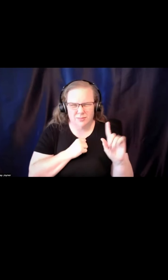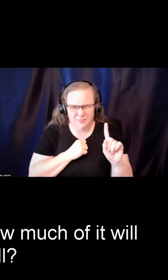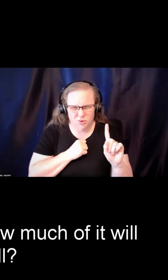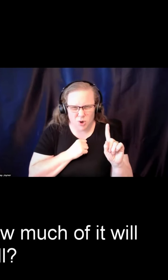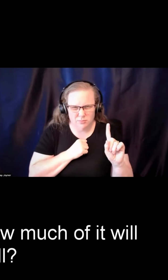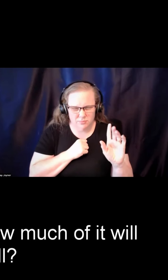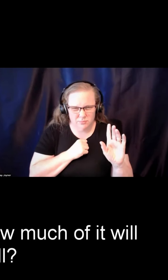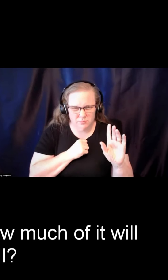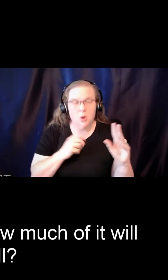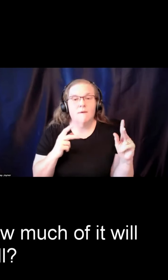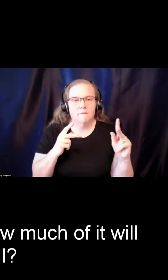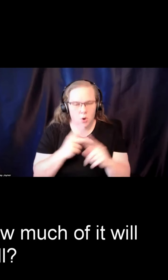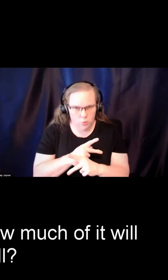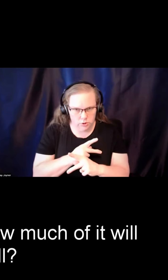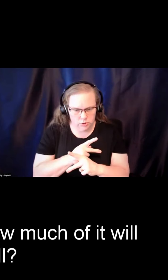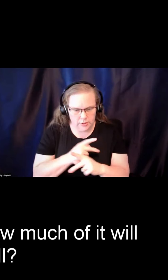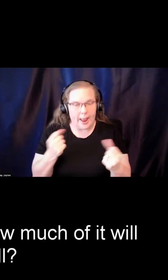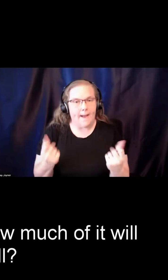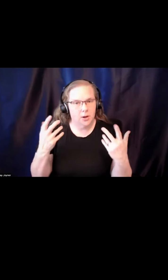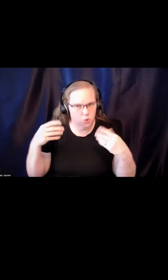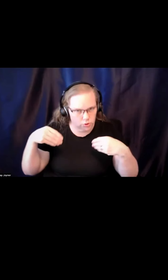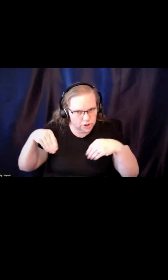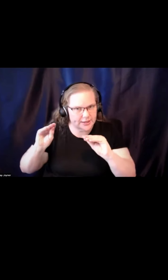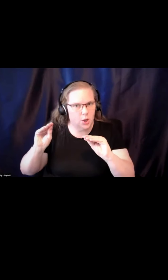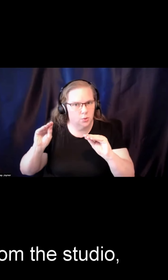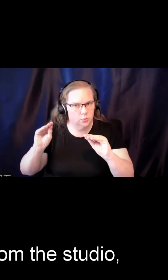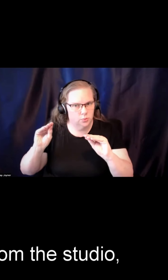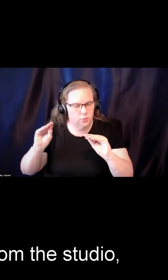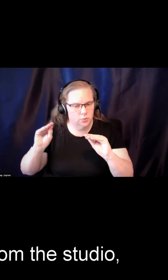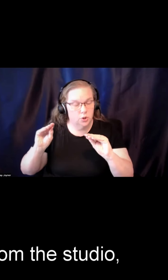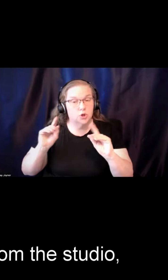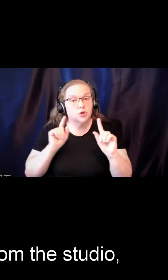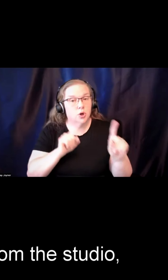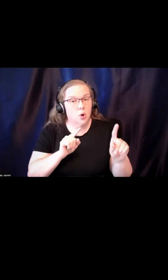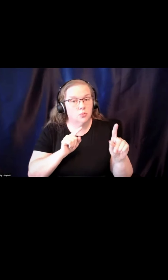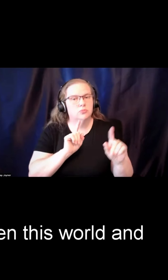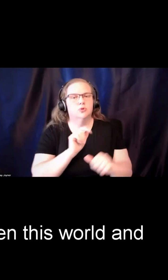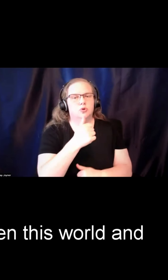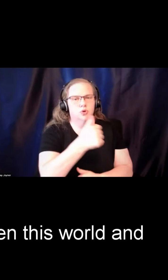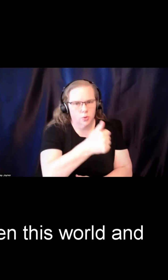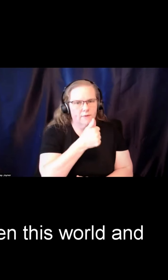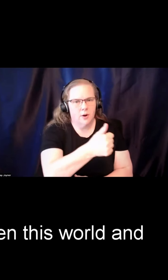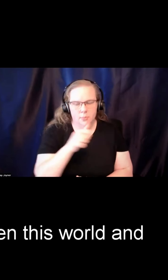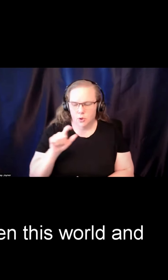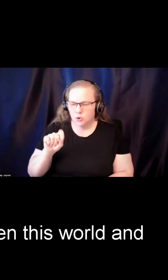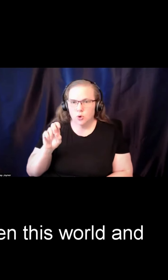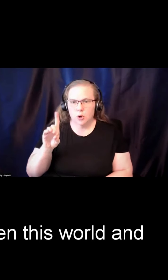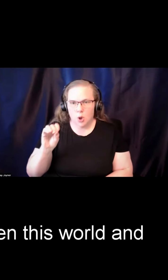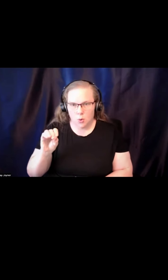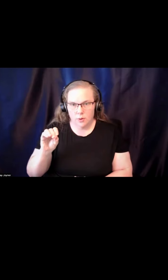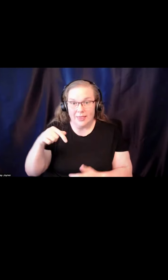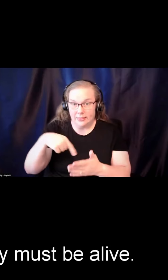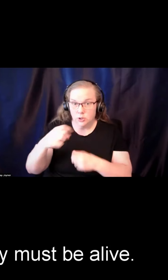about that. Worse, far worse, how much of it will she sell? She goes to and from the studio, back and forth between this world